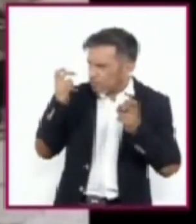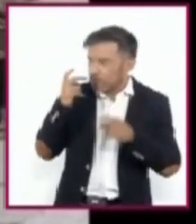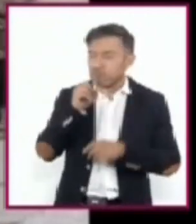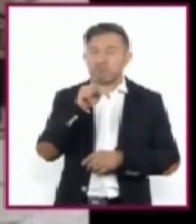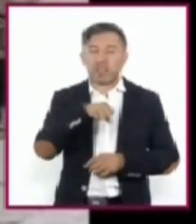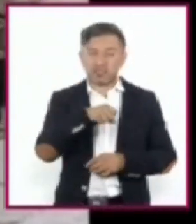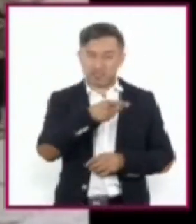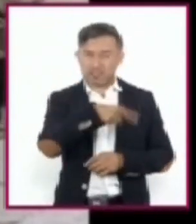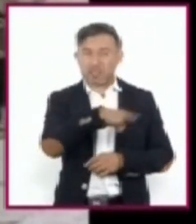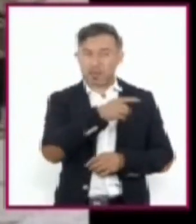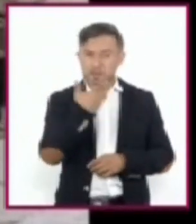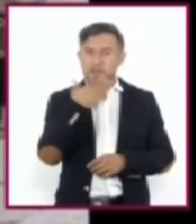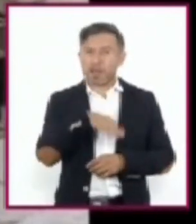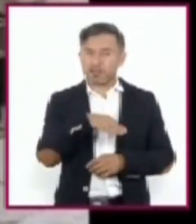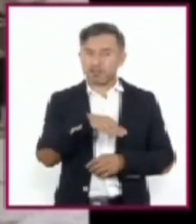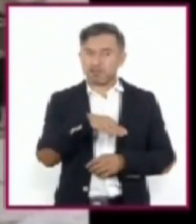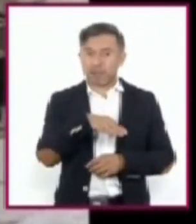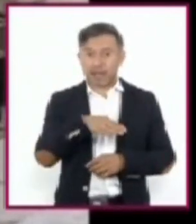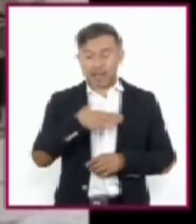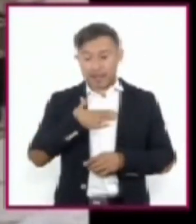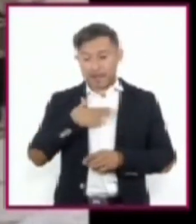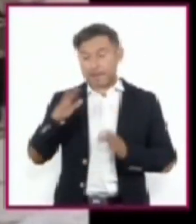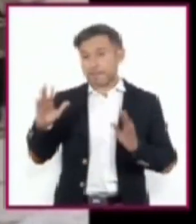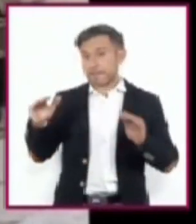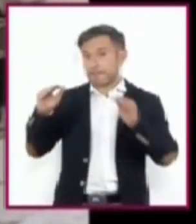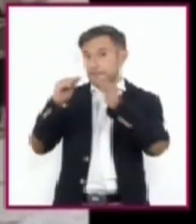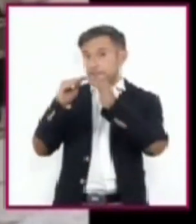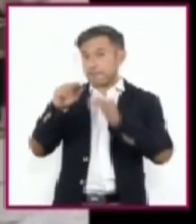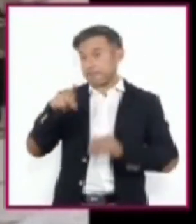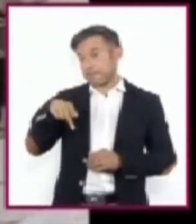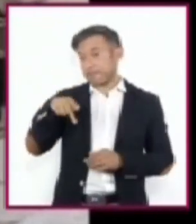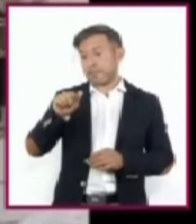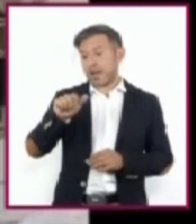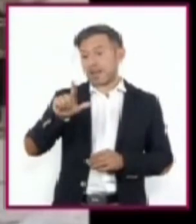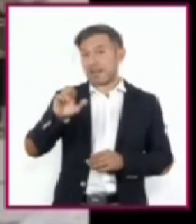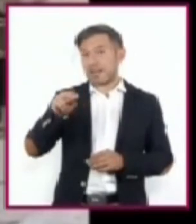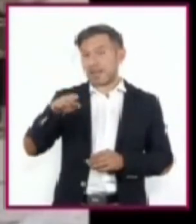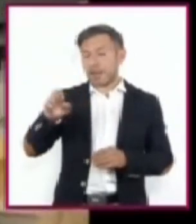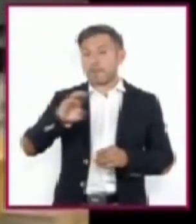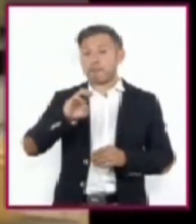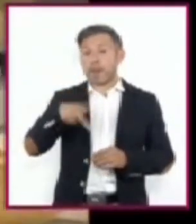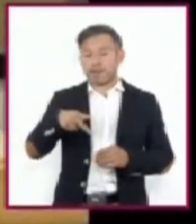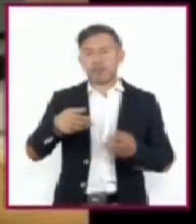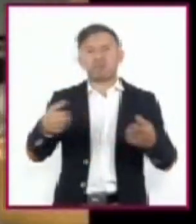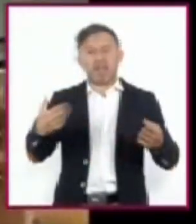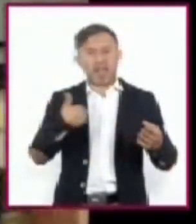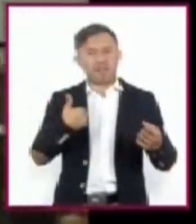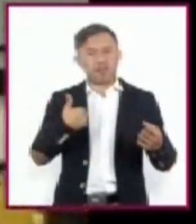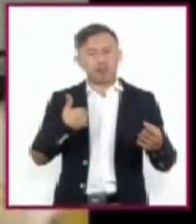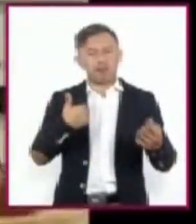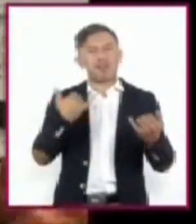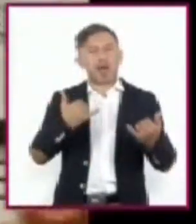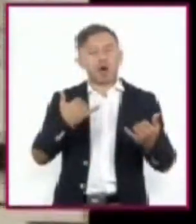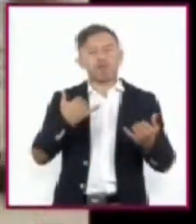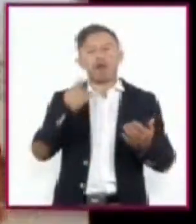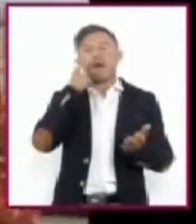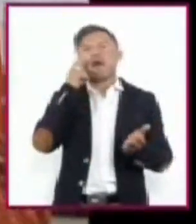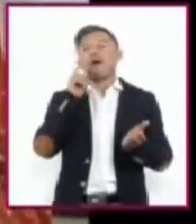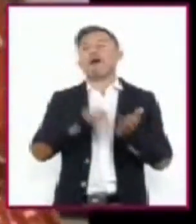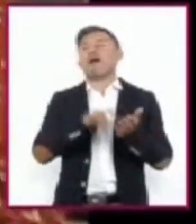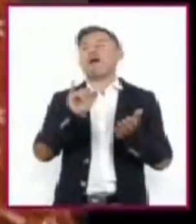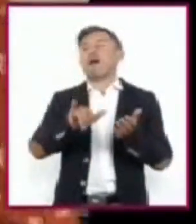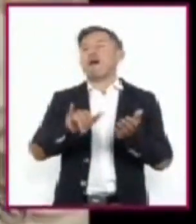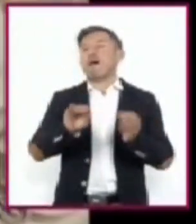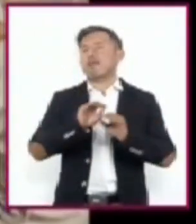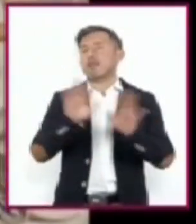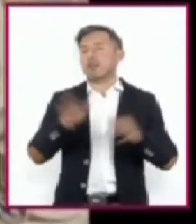I have the map of Palenque. Everything is clear to me now. I don't understand it,